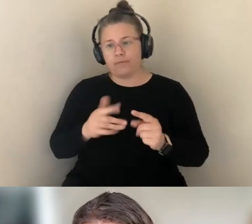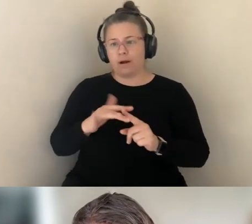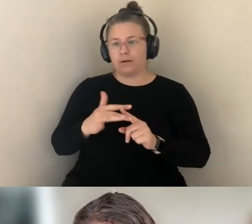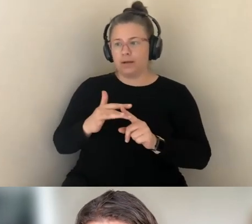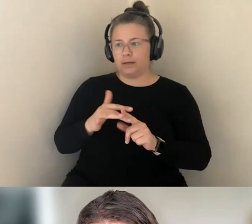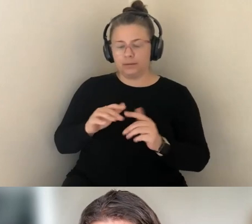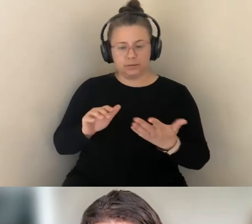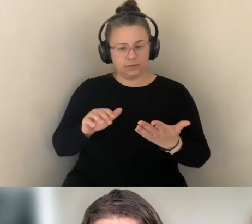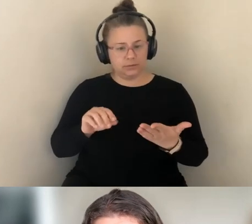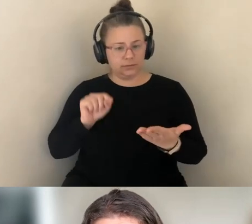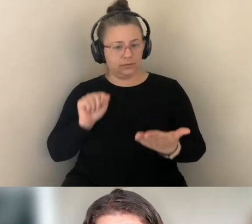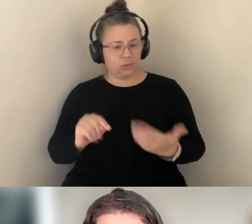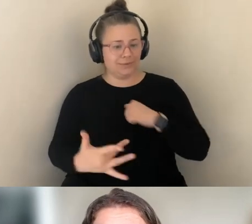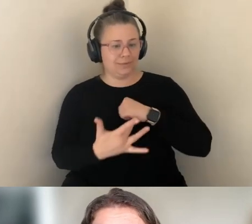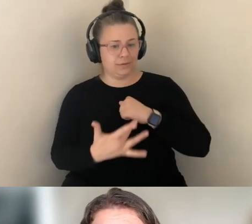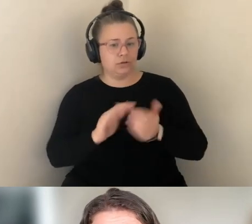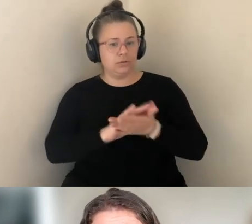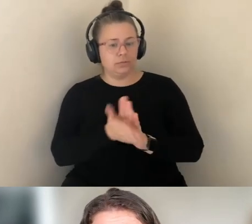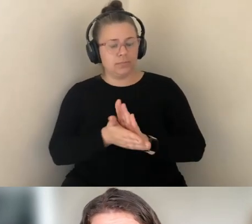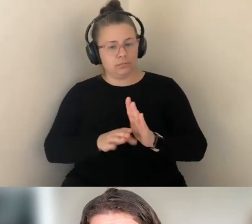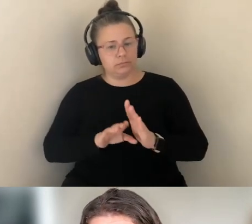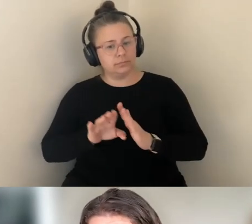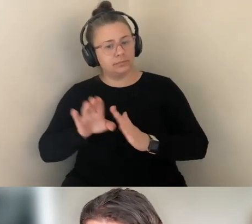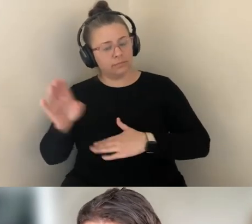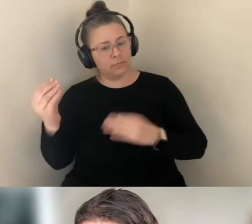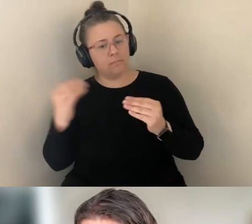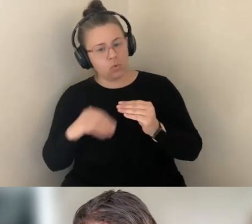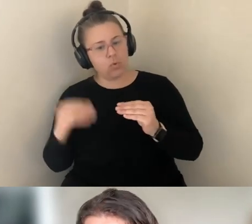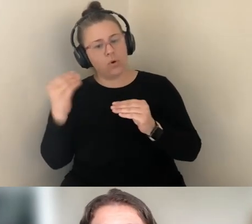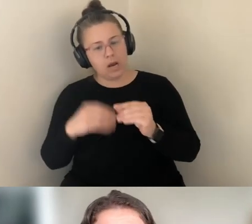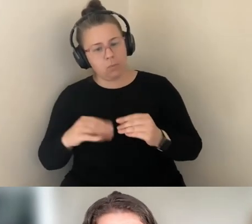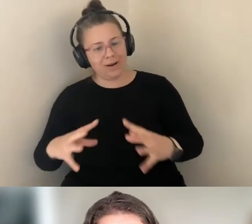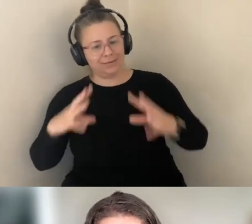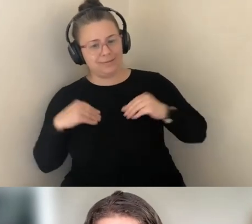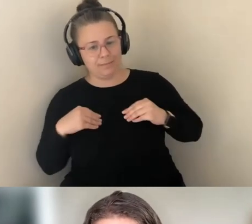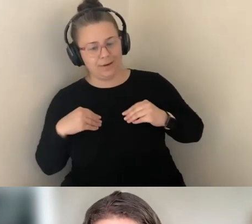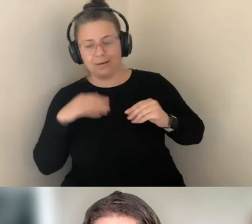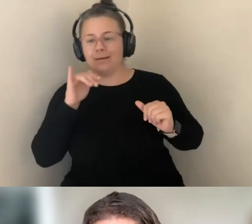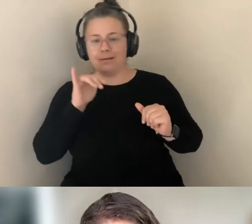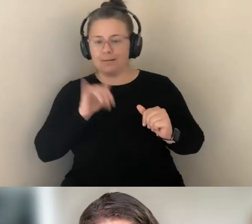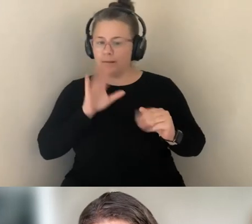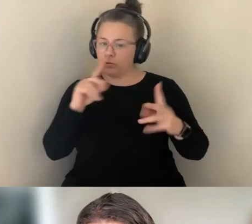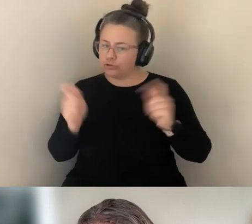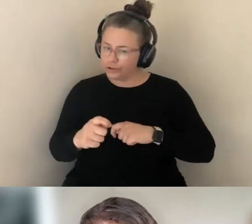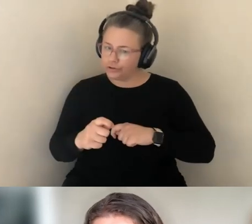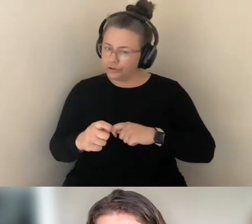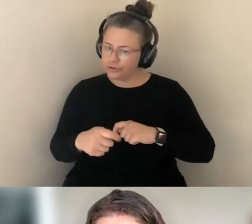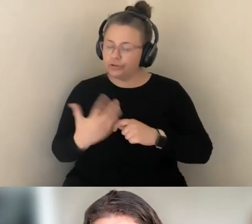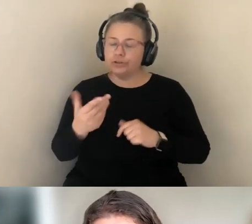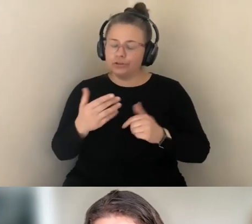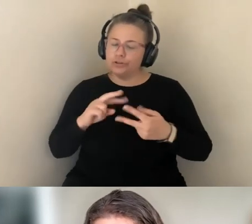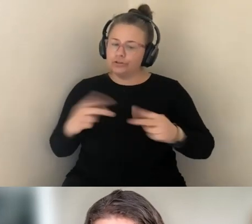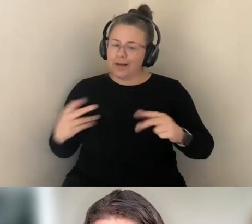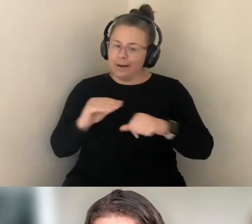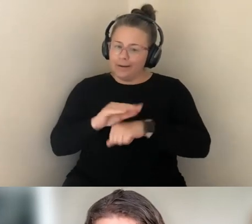become much more universally accepted, that will be less true, that genetic counselors will often be on the back end dealing